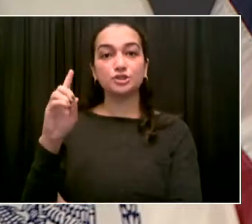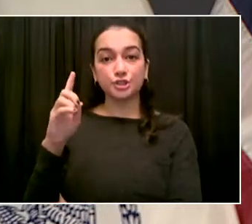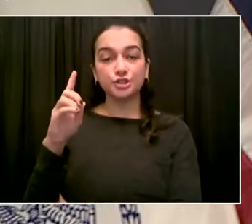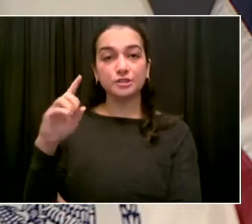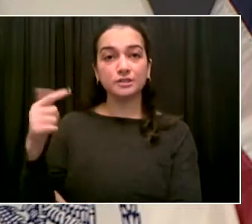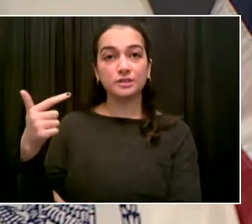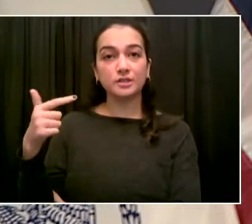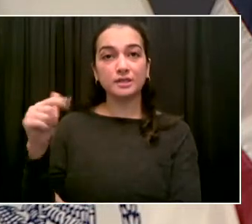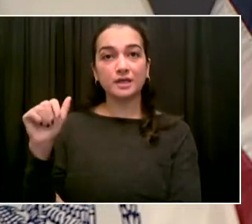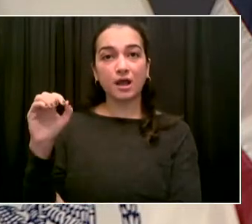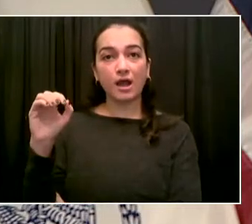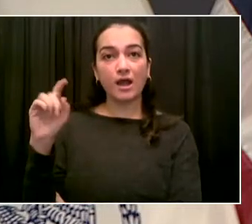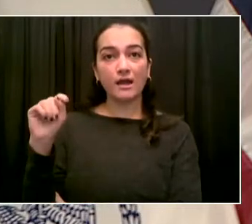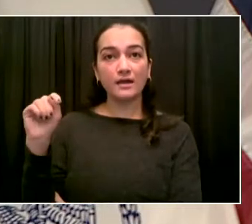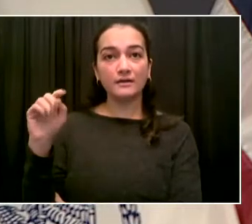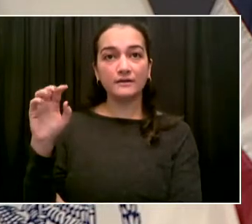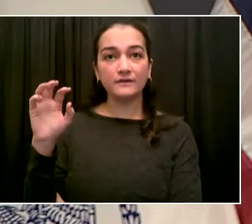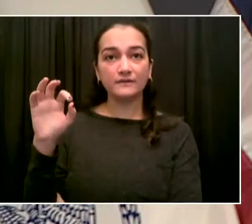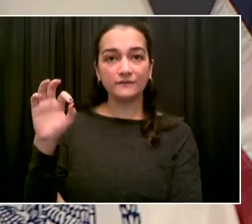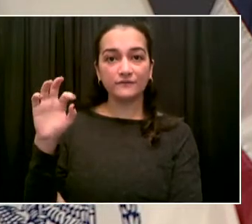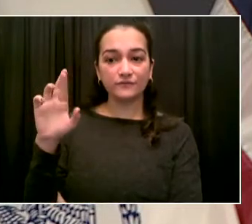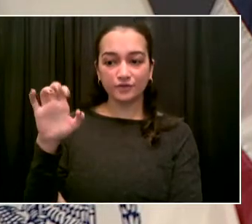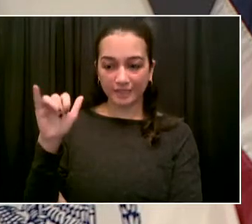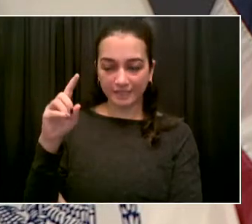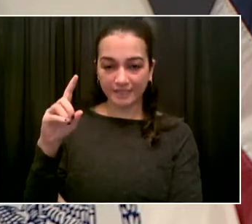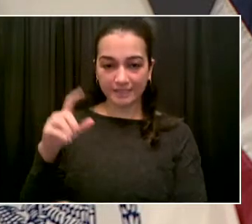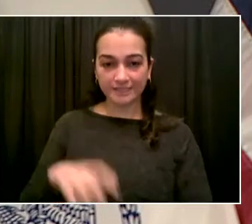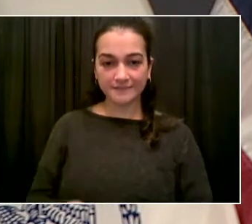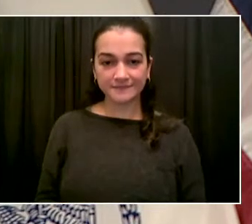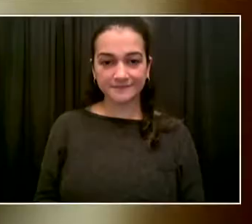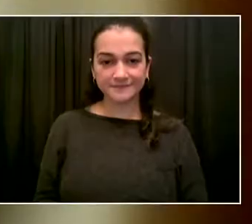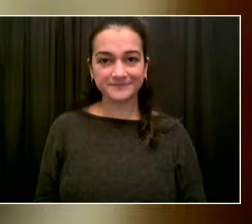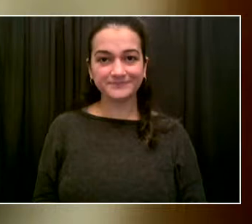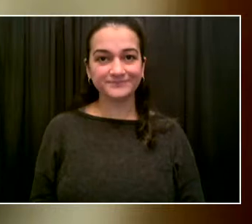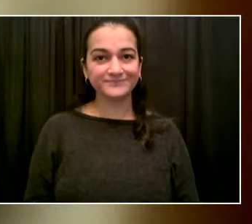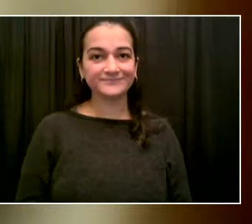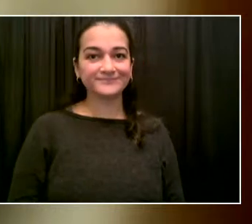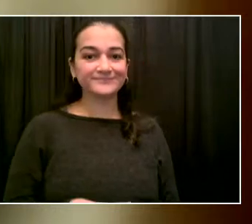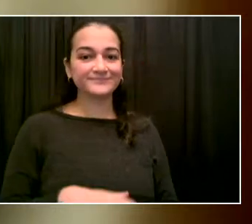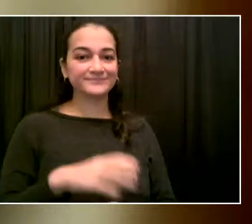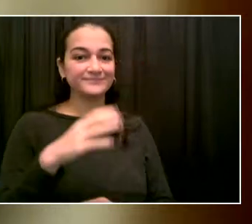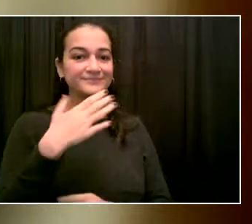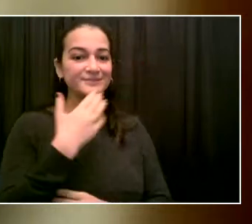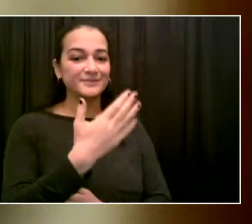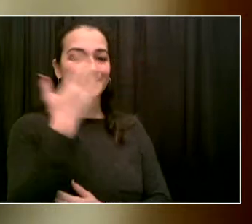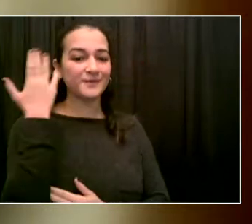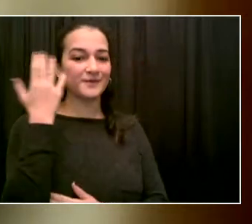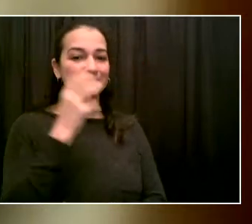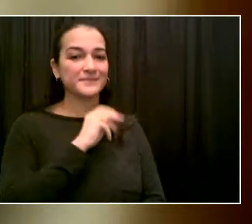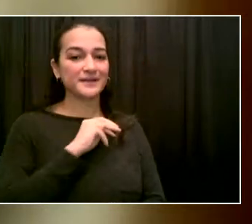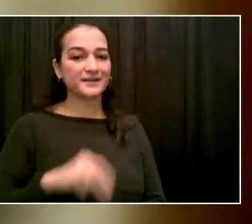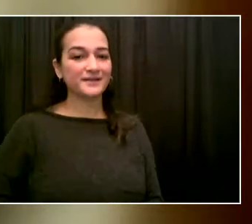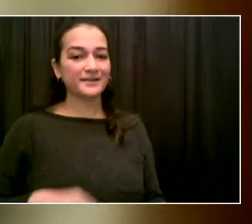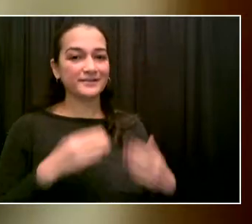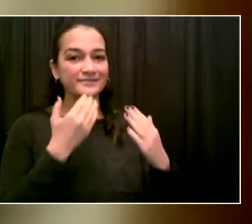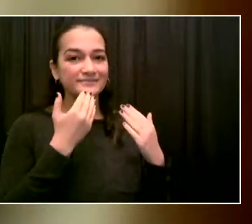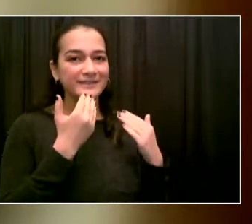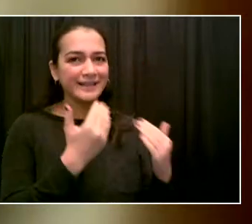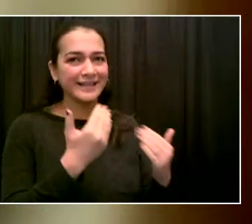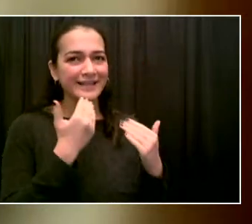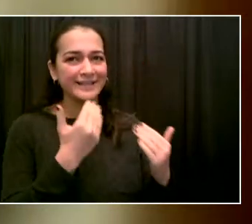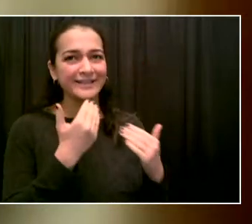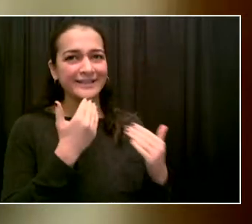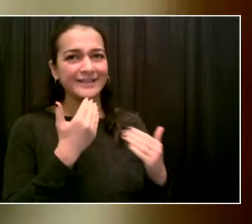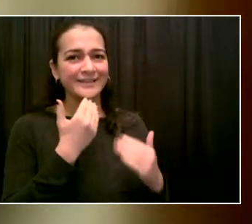Well, good morning, Mr. Mayor. This is such a good news morning. The terrific work